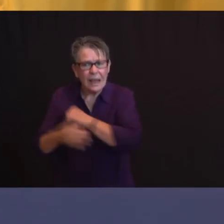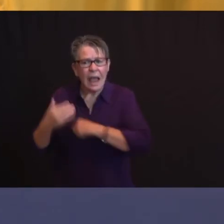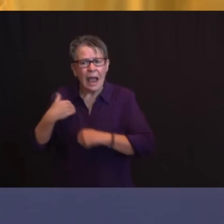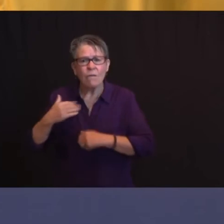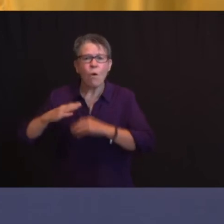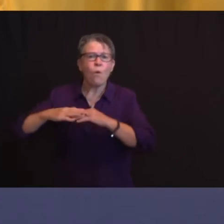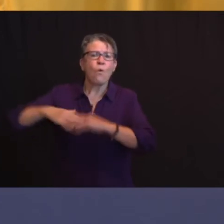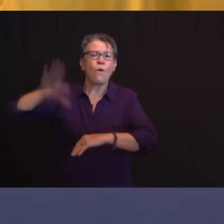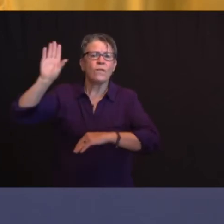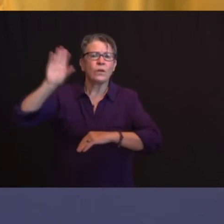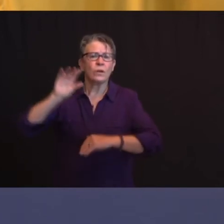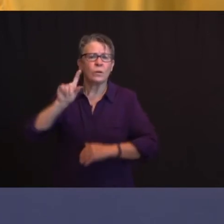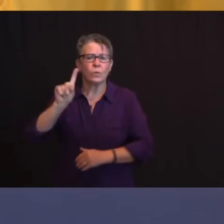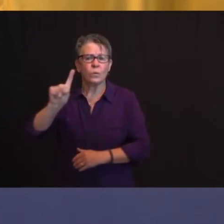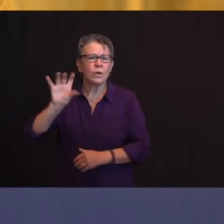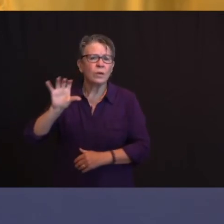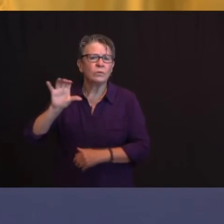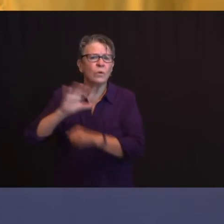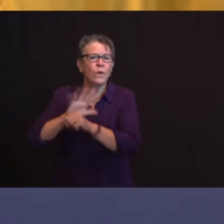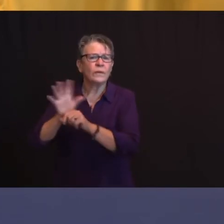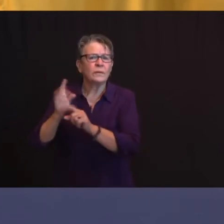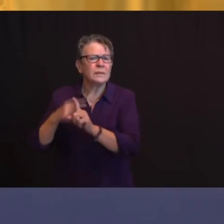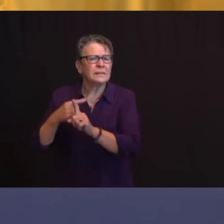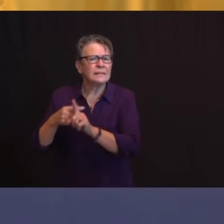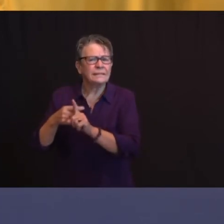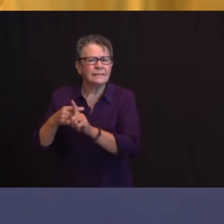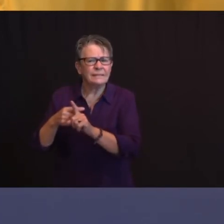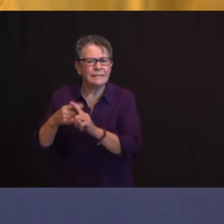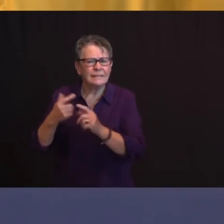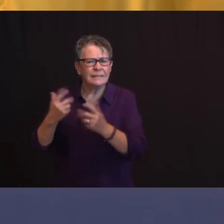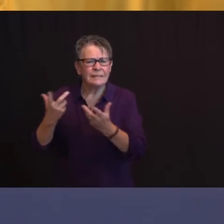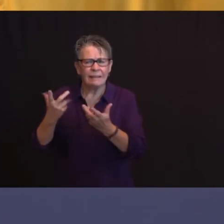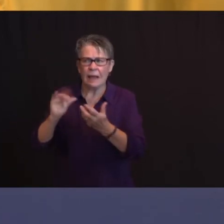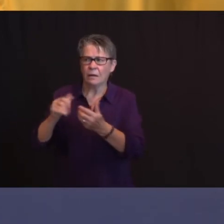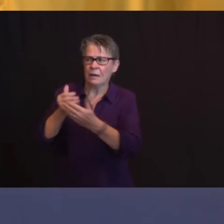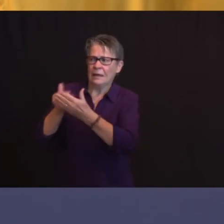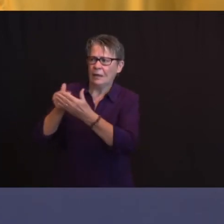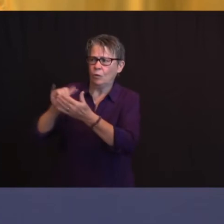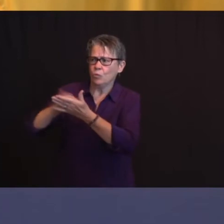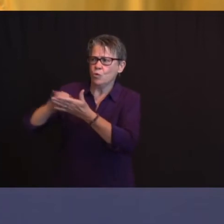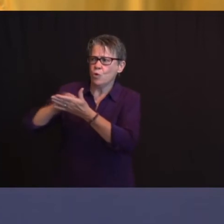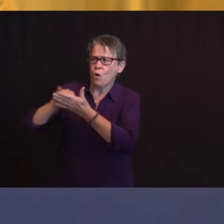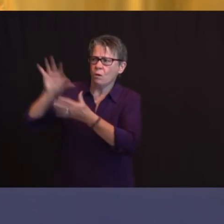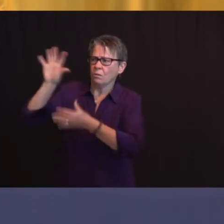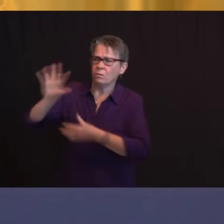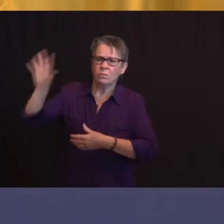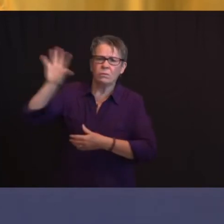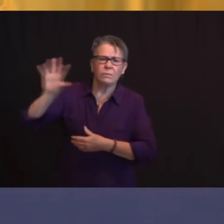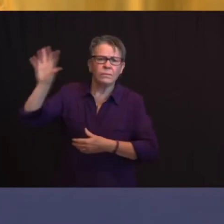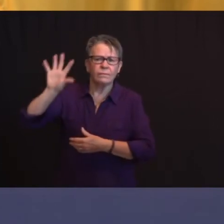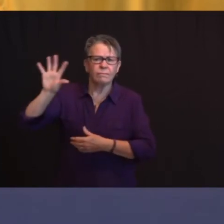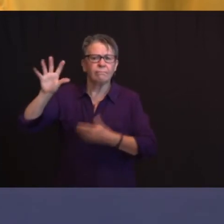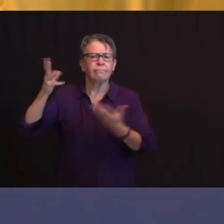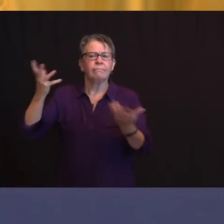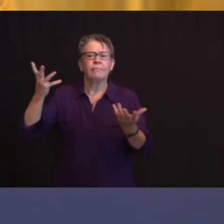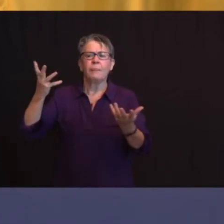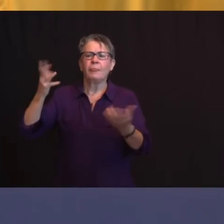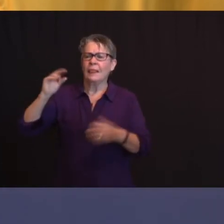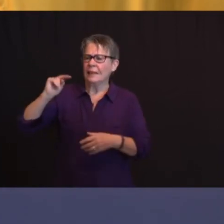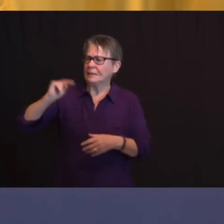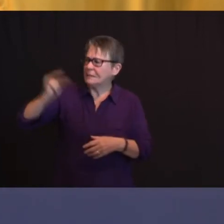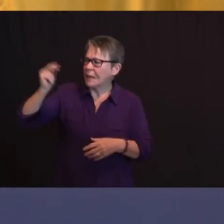the metro New York City counties. It's the big six that have been from earliest on: Bergen, Essex, Passaic,